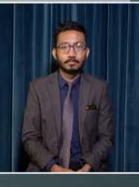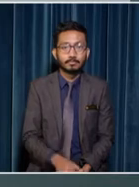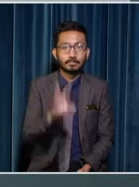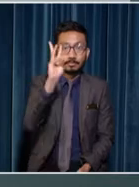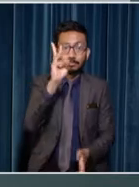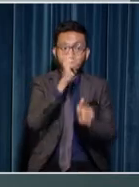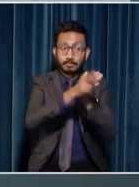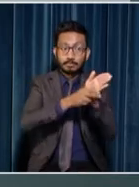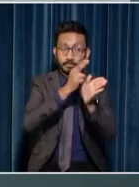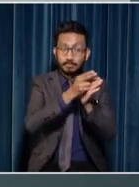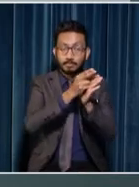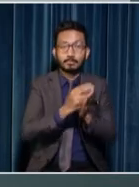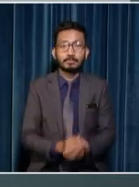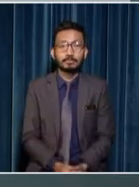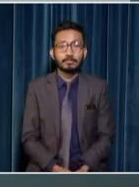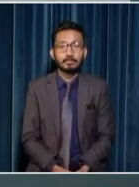7 hours,